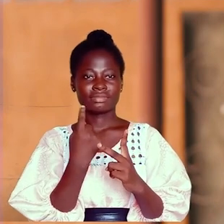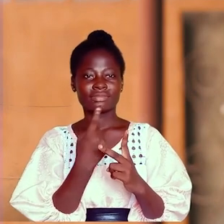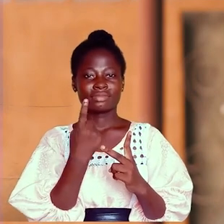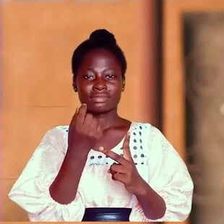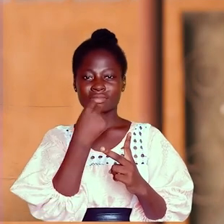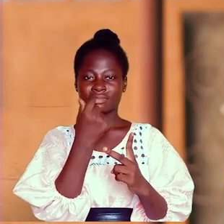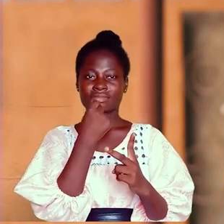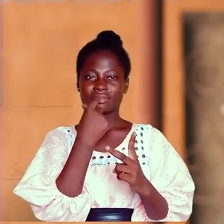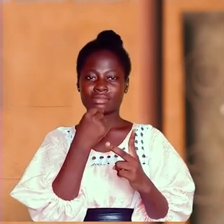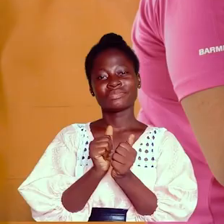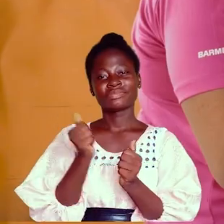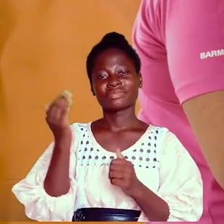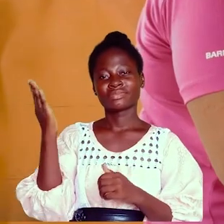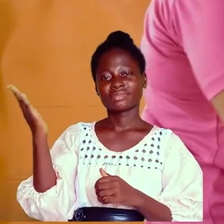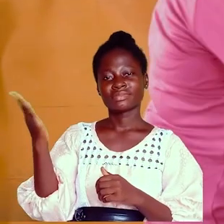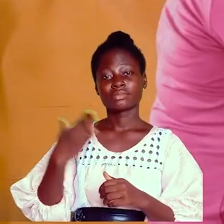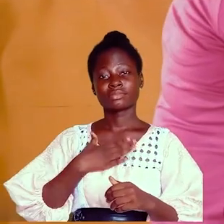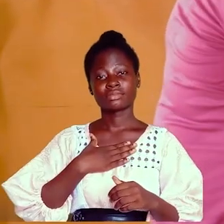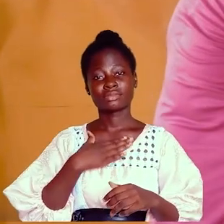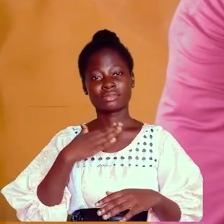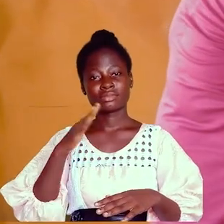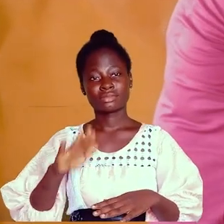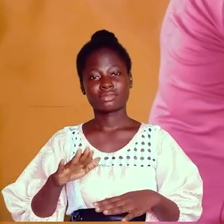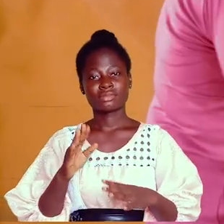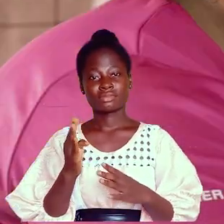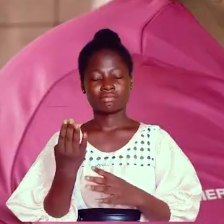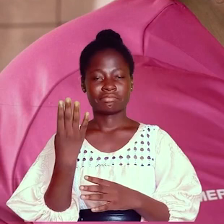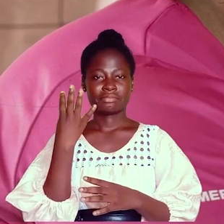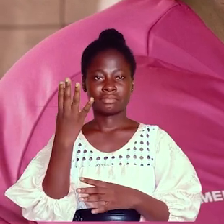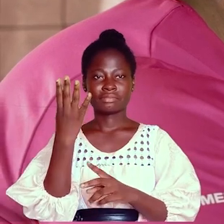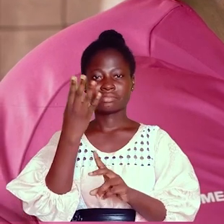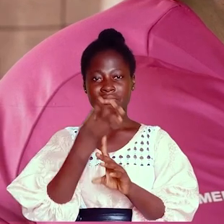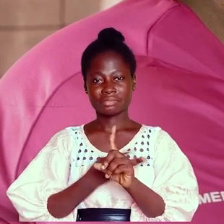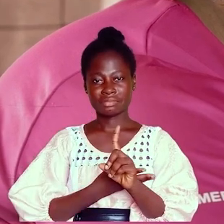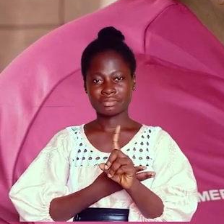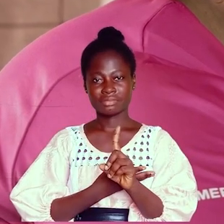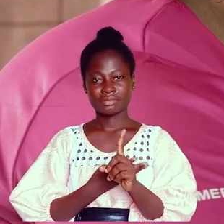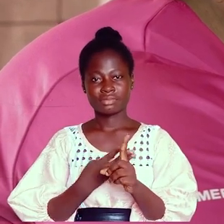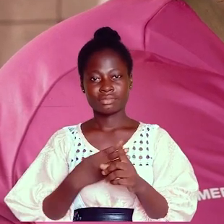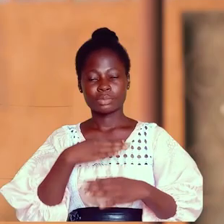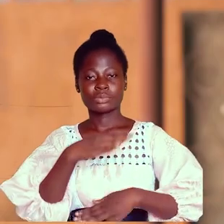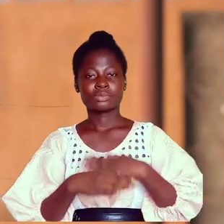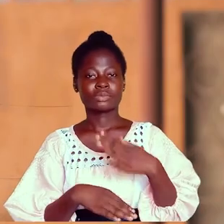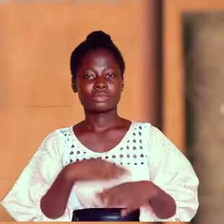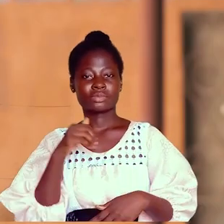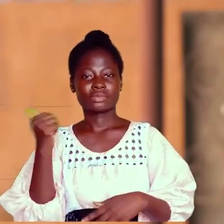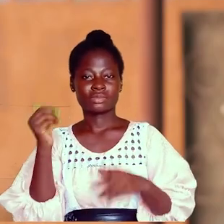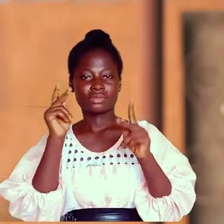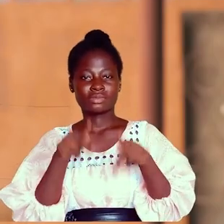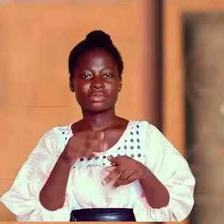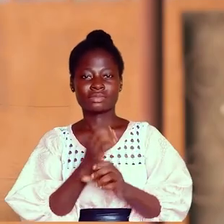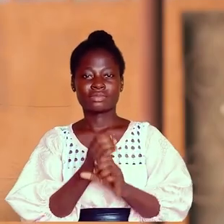the olanzapine. So I relapsed. My child was around 4 months that I relapsed. So a neighbor was taking care